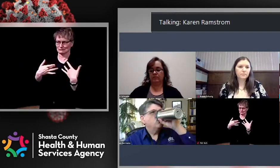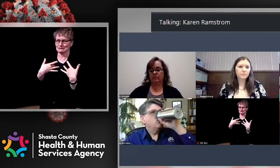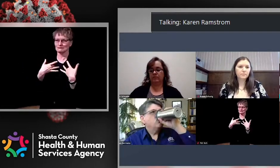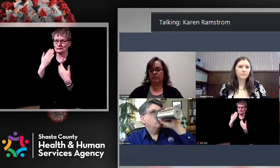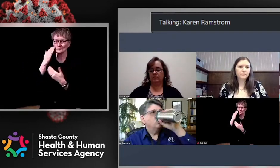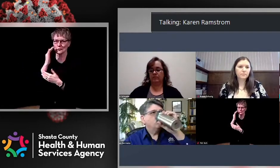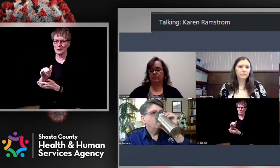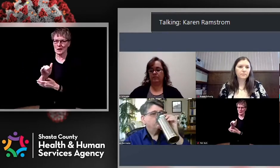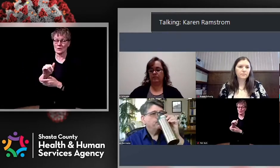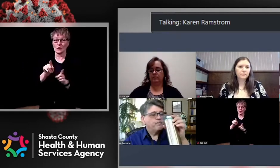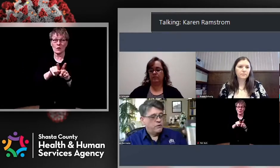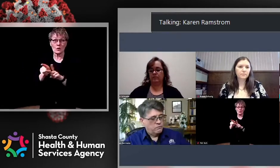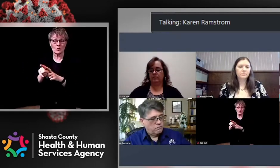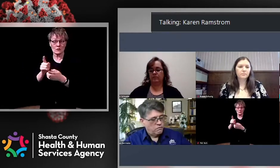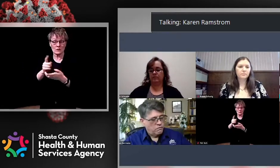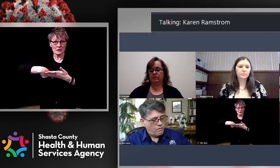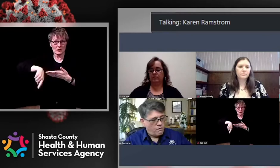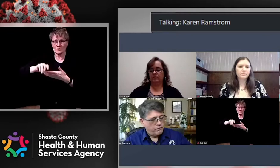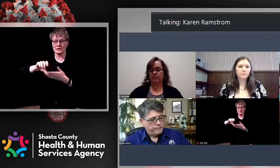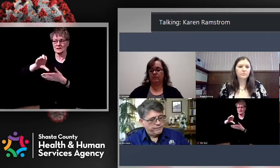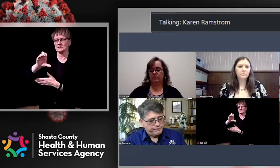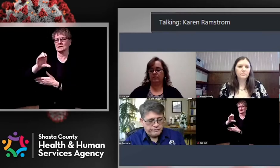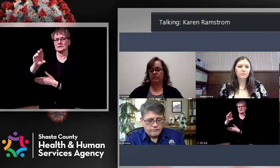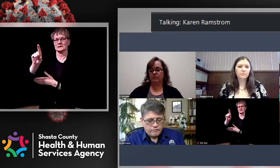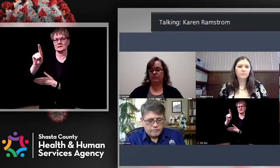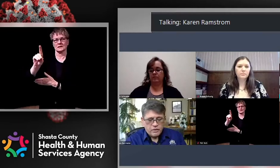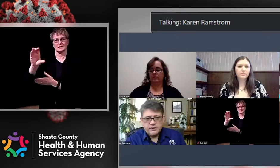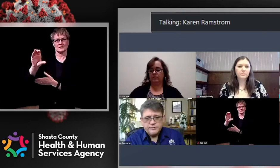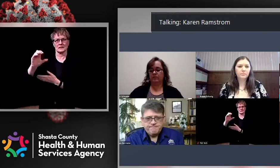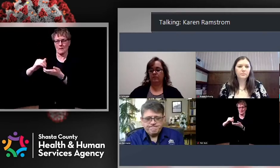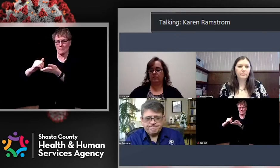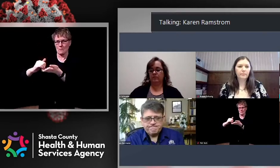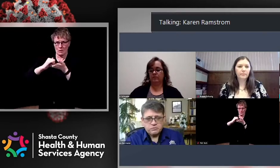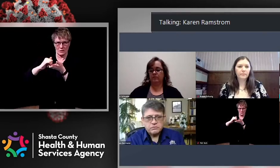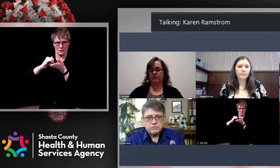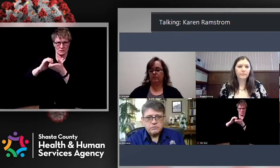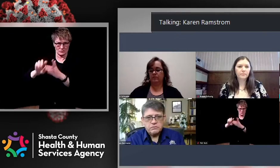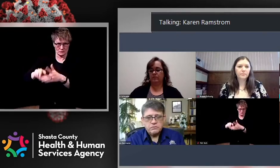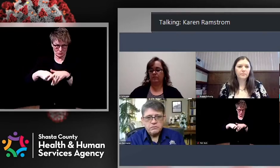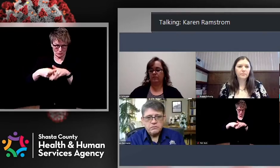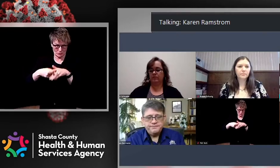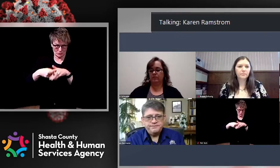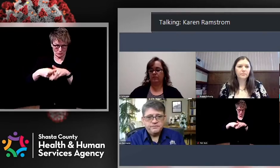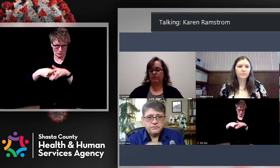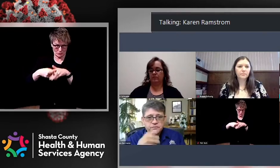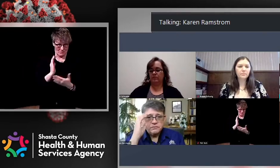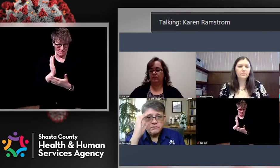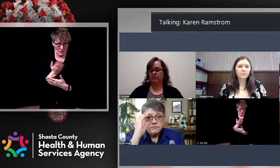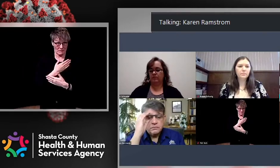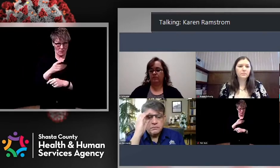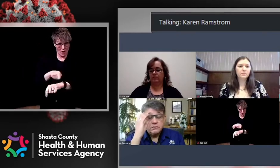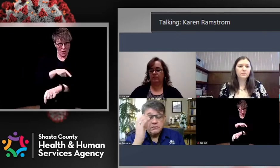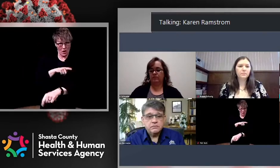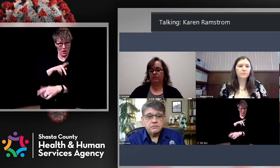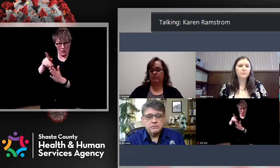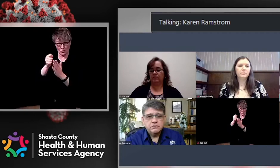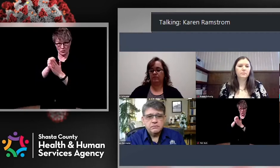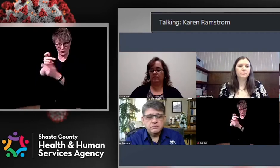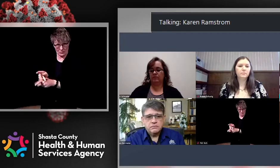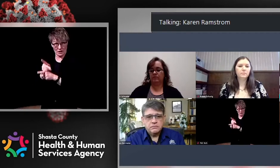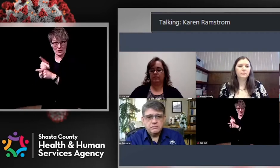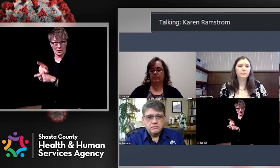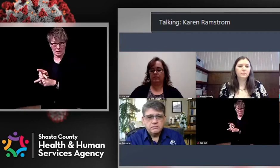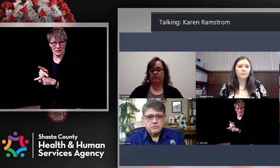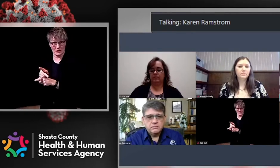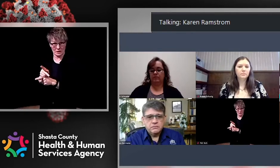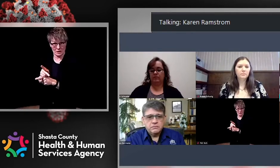begins. That's a program that many of our long-term care facilities have signed up with, where they will partner